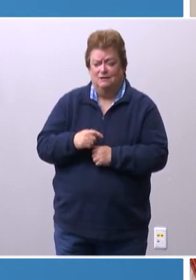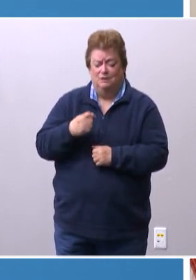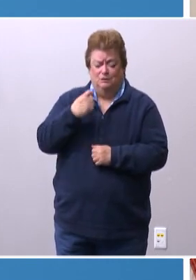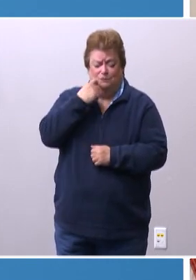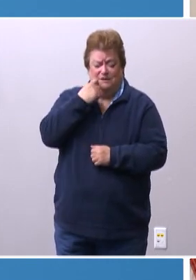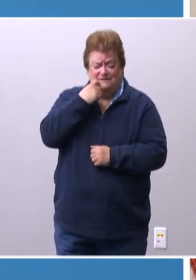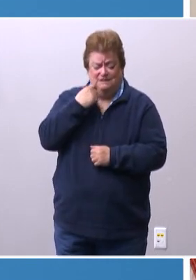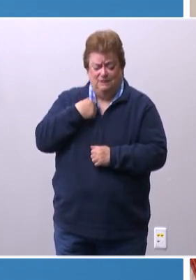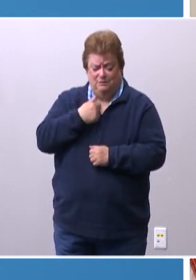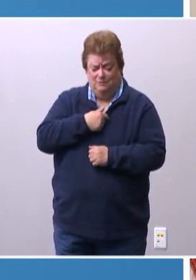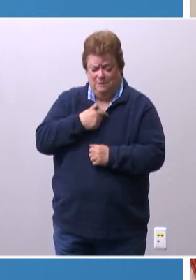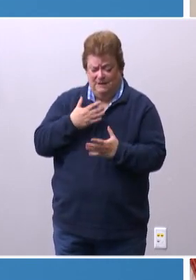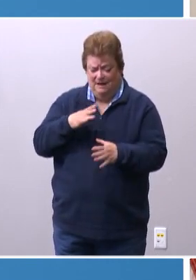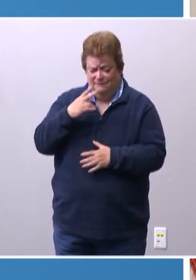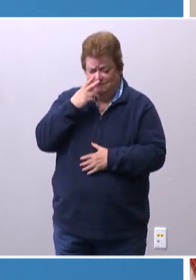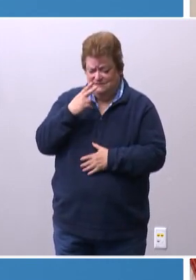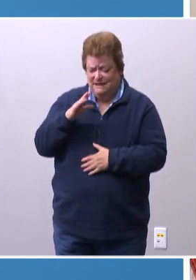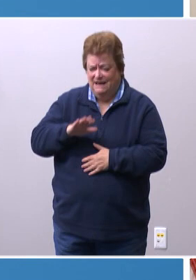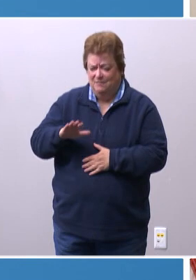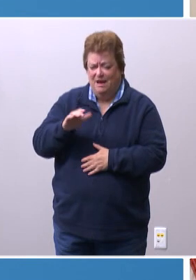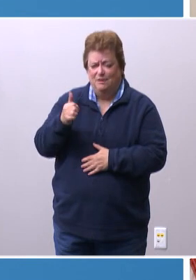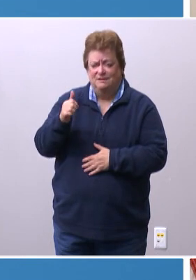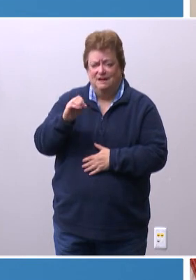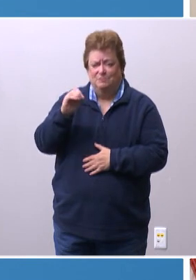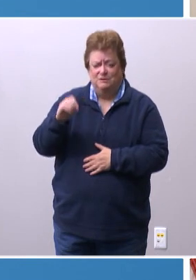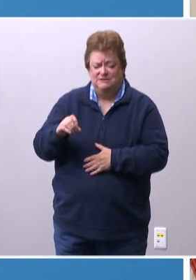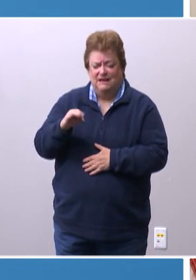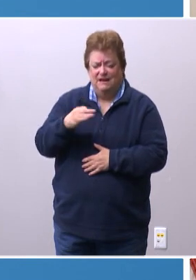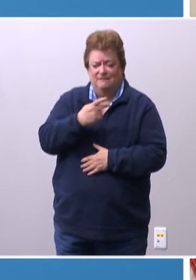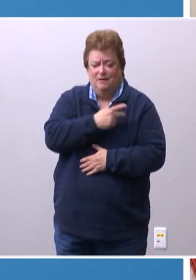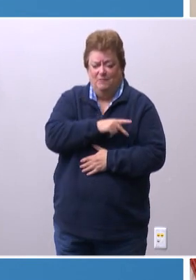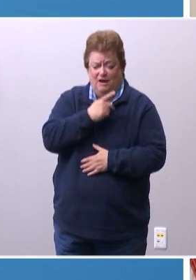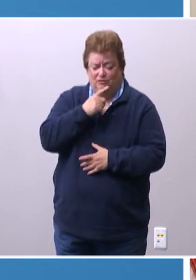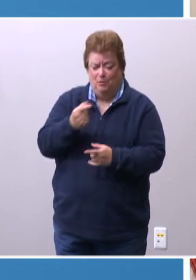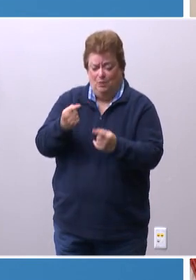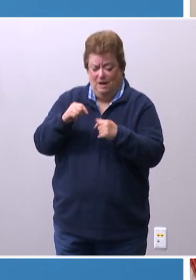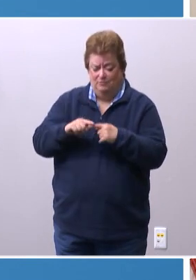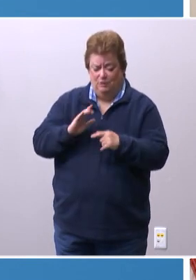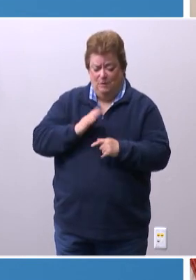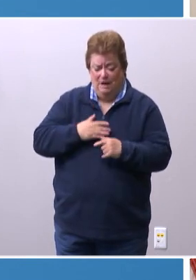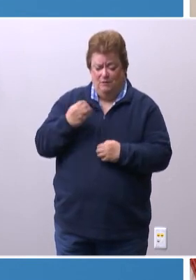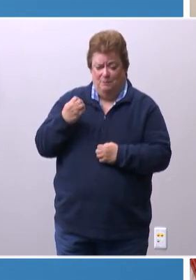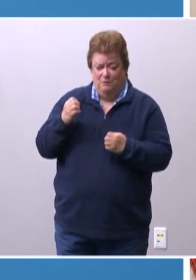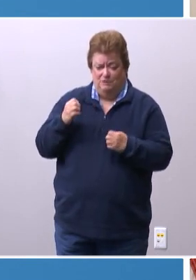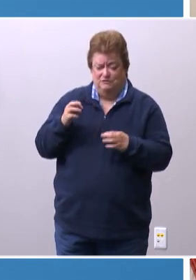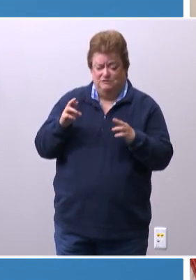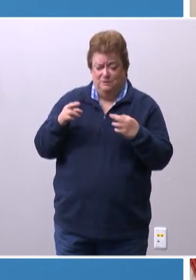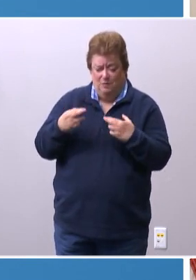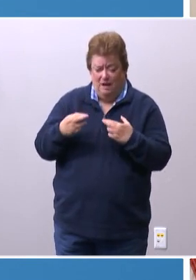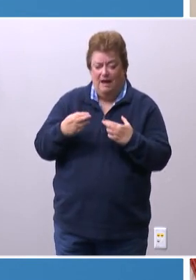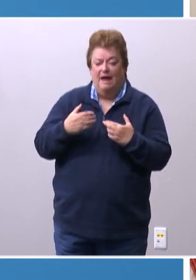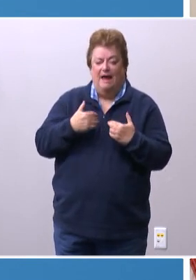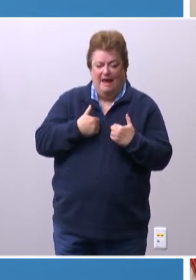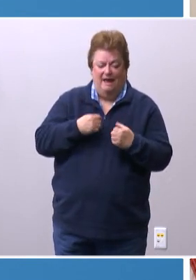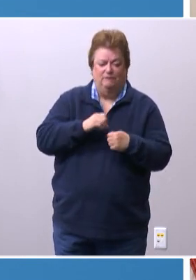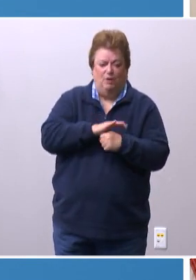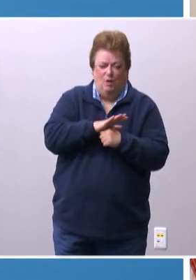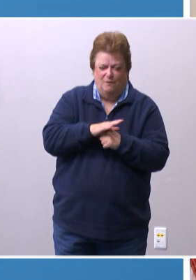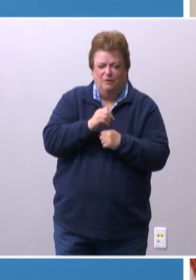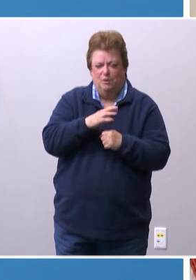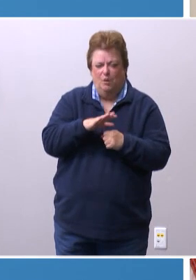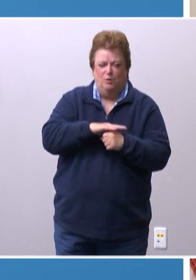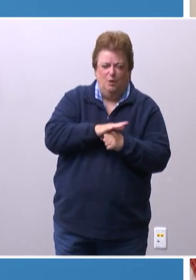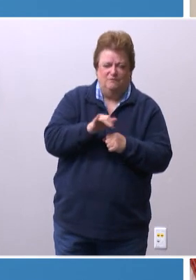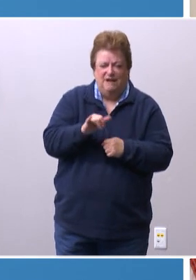recently we have seen right around 10% of the patients that come through our emergency department presenting with COVID or COVID-like